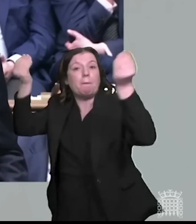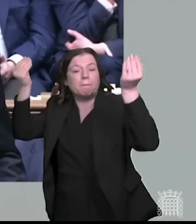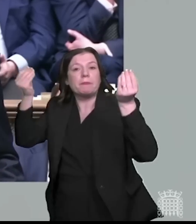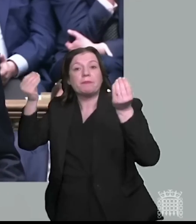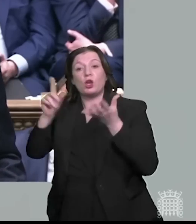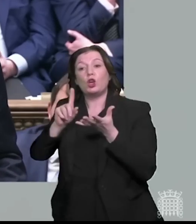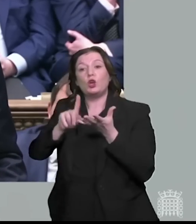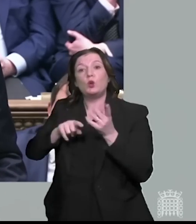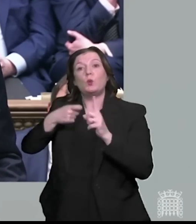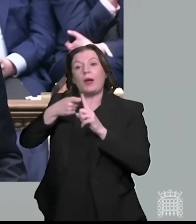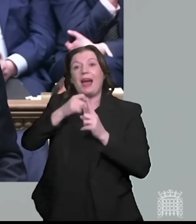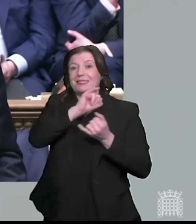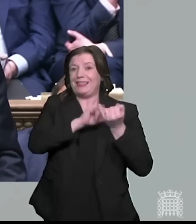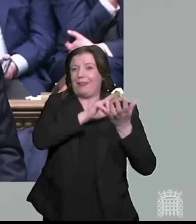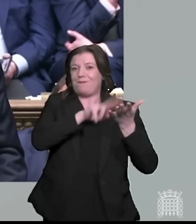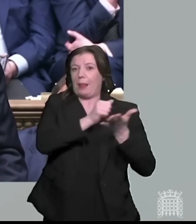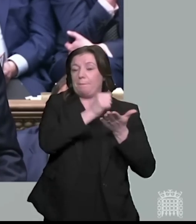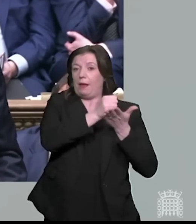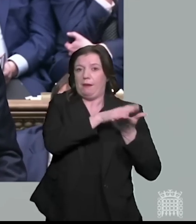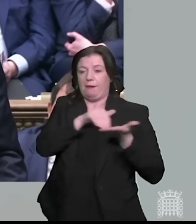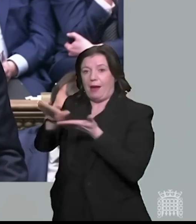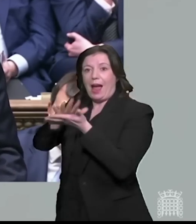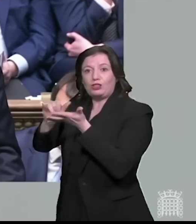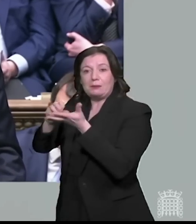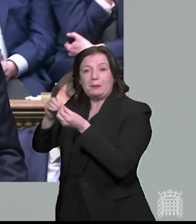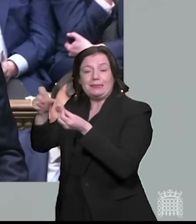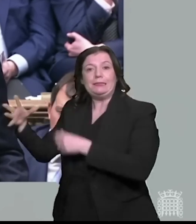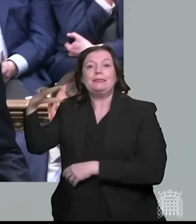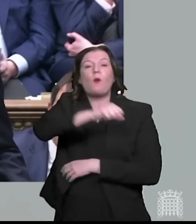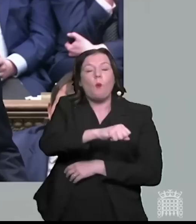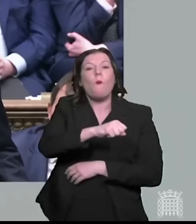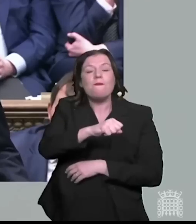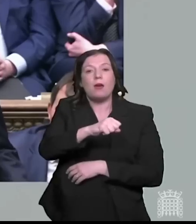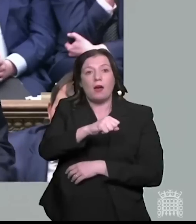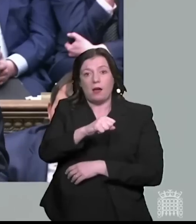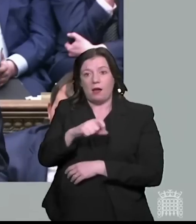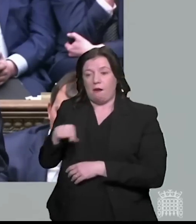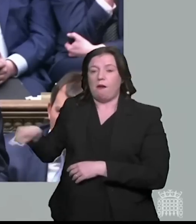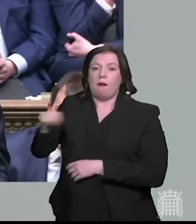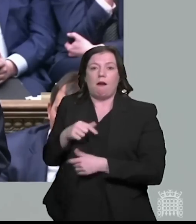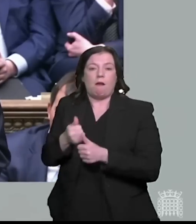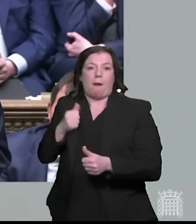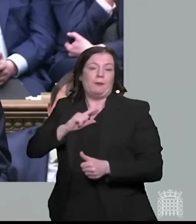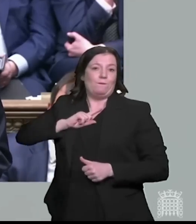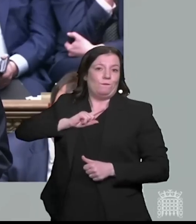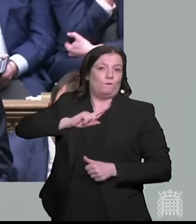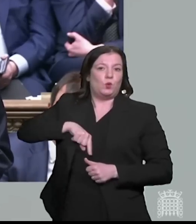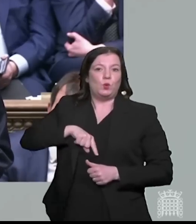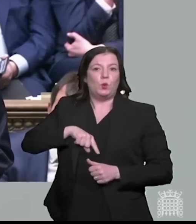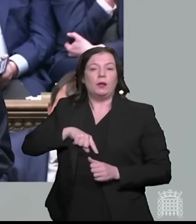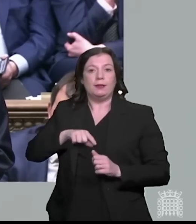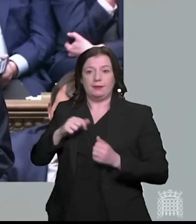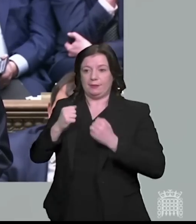of the UK arm of Silicon Valley Bank to HSBC, so the future of those companies is now safe in the hands of